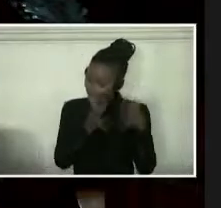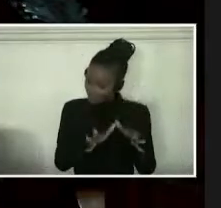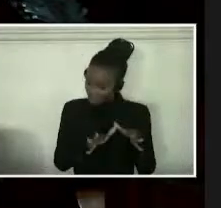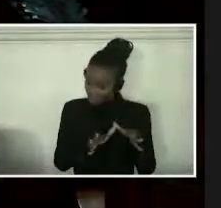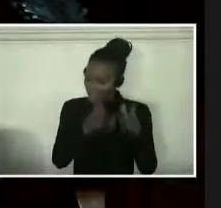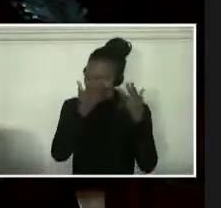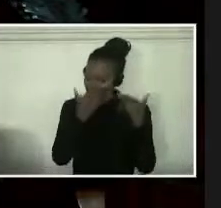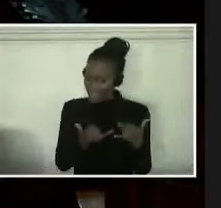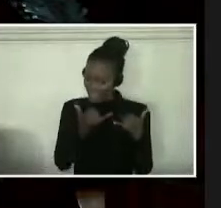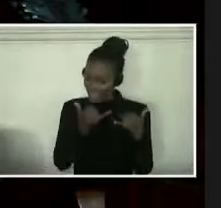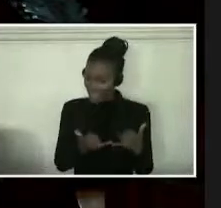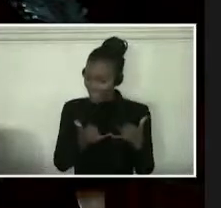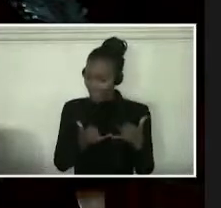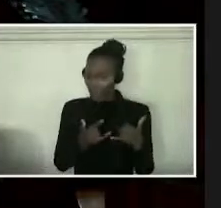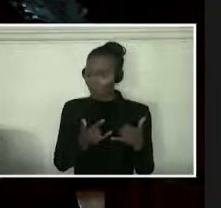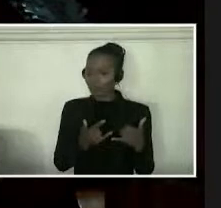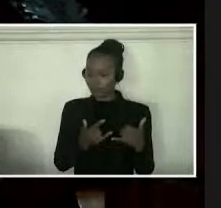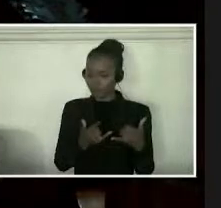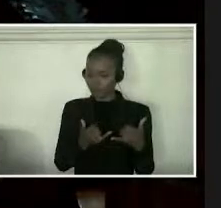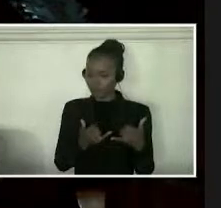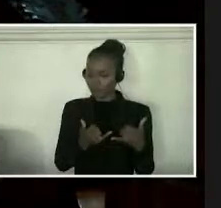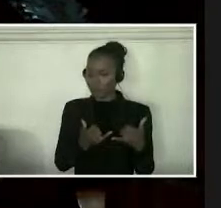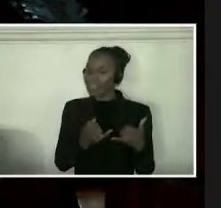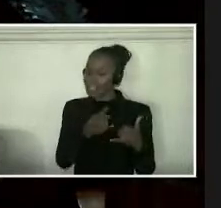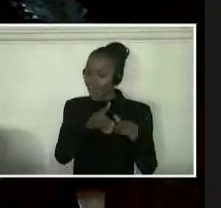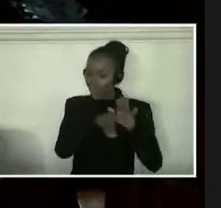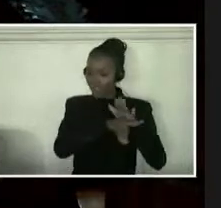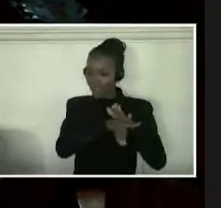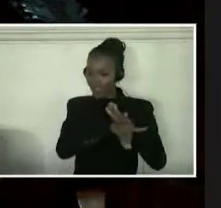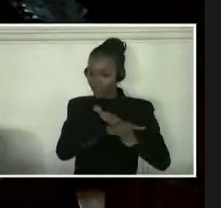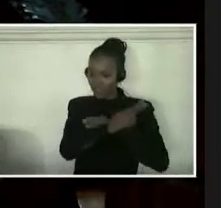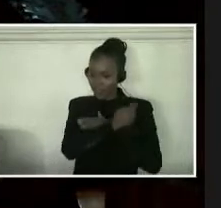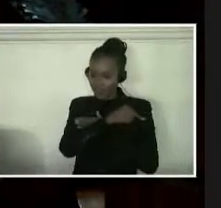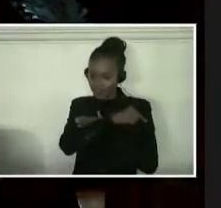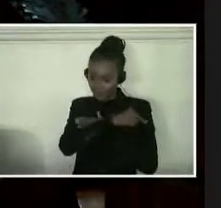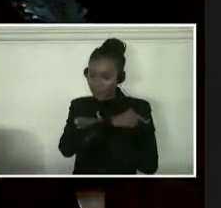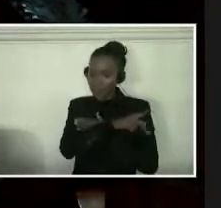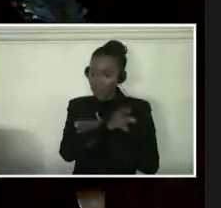now re-categorizing them as district hospitals